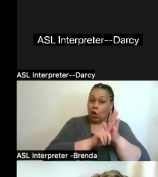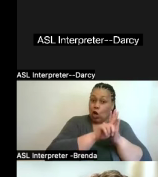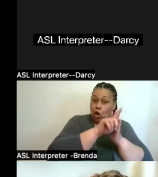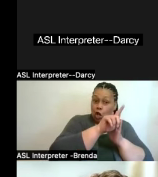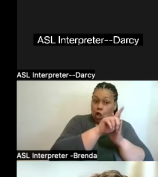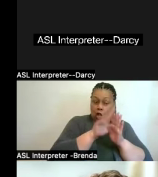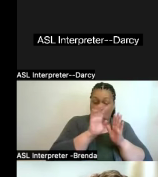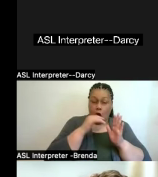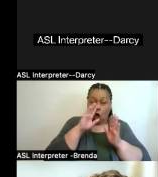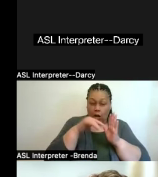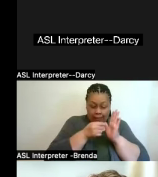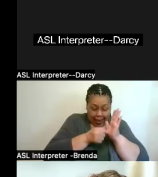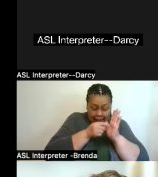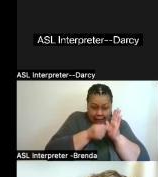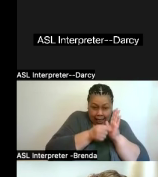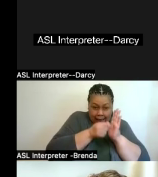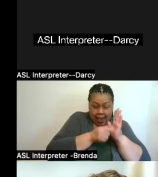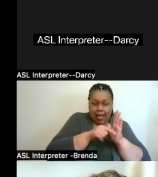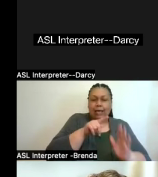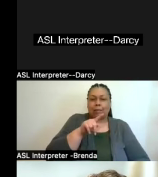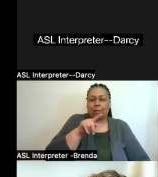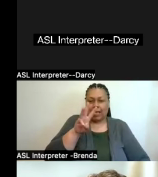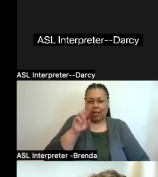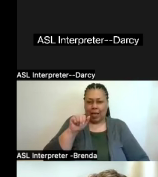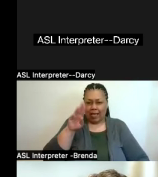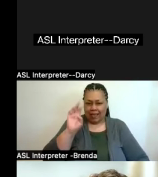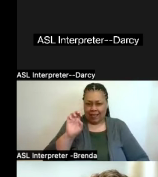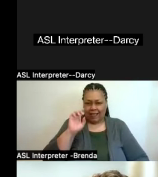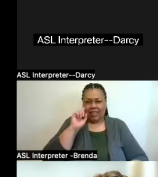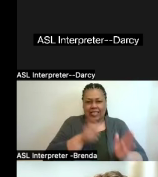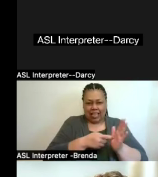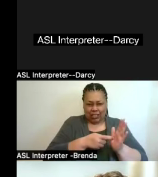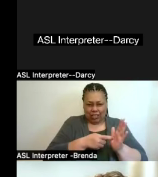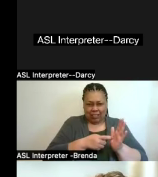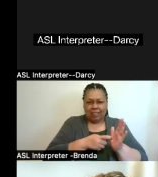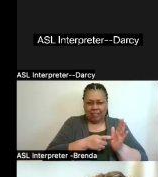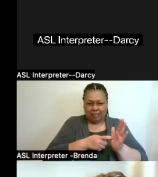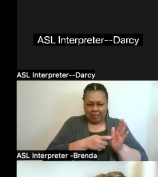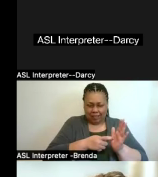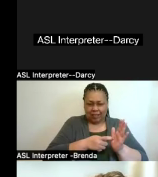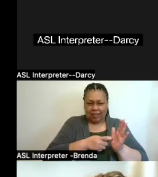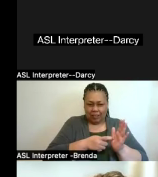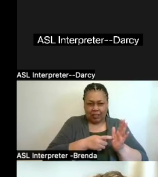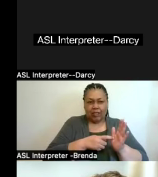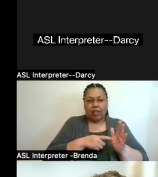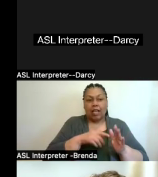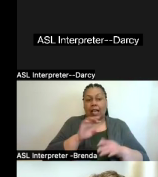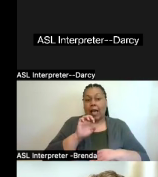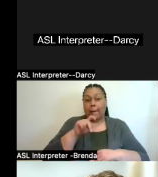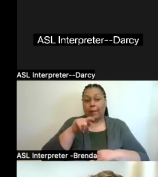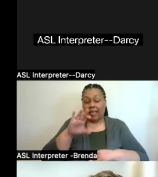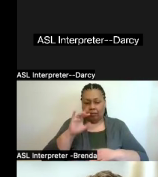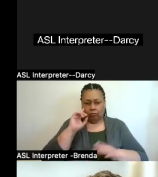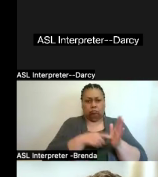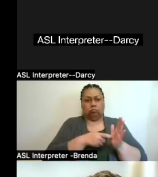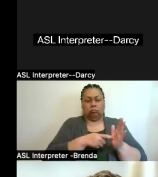can see show the P-wave detections from EPIC. And so once EPIC detects the P-waves for an